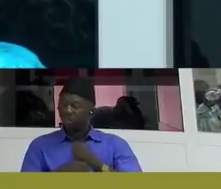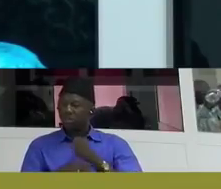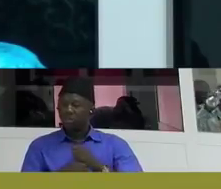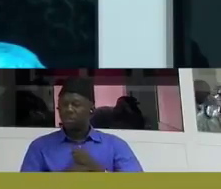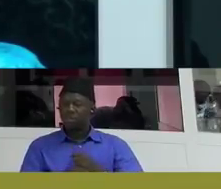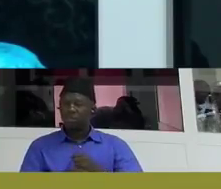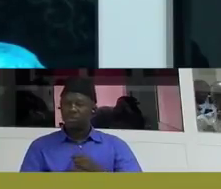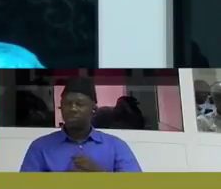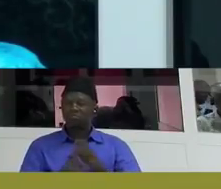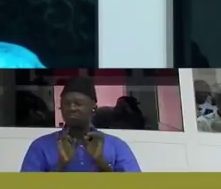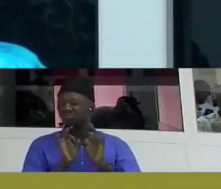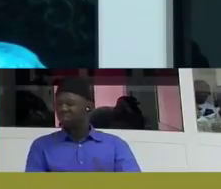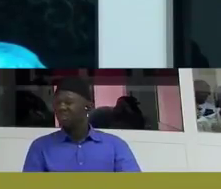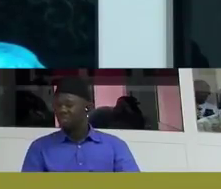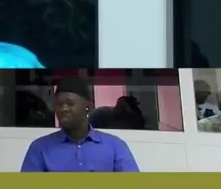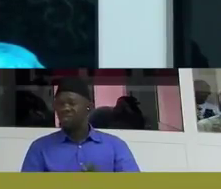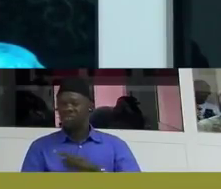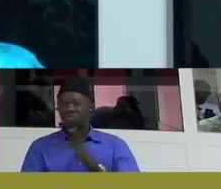intolerance